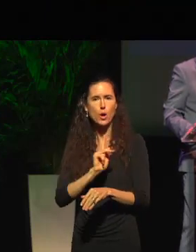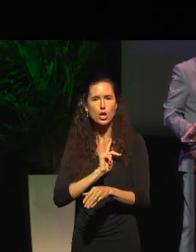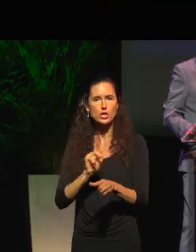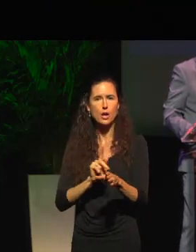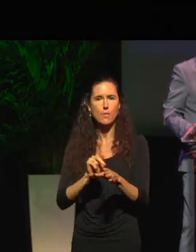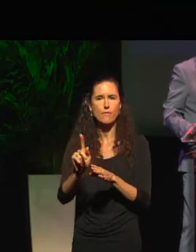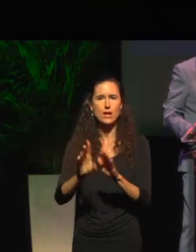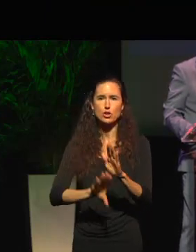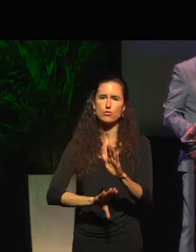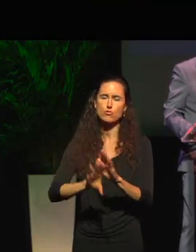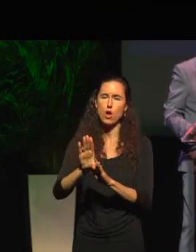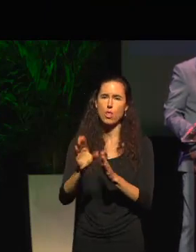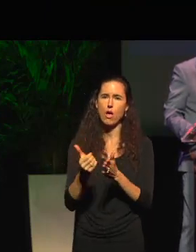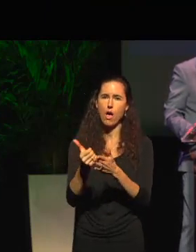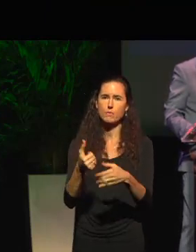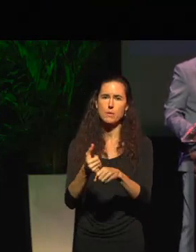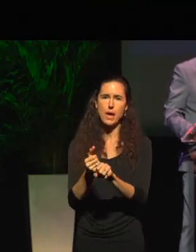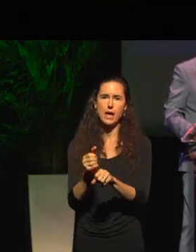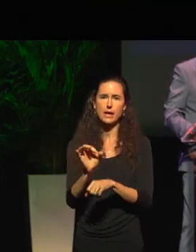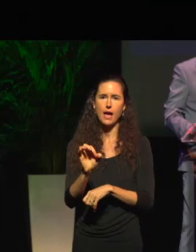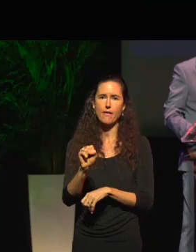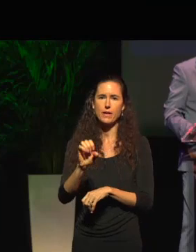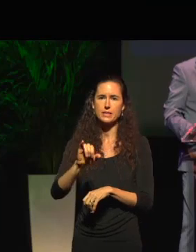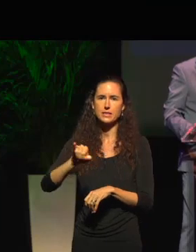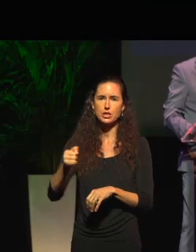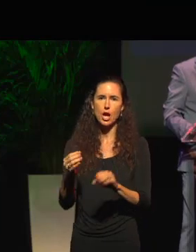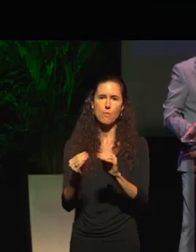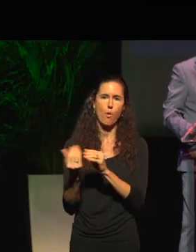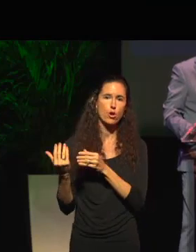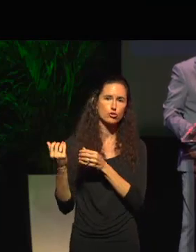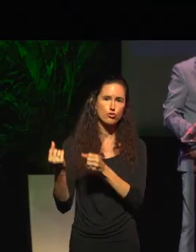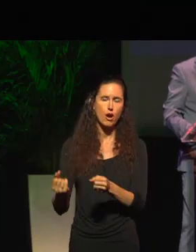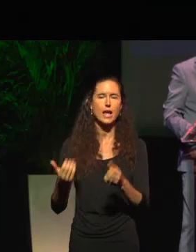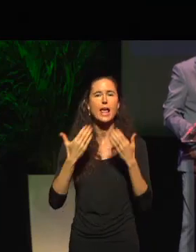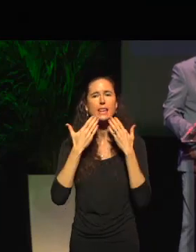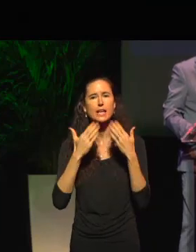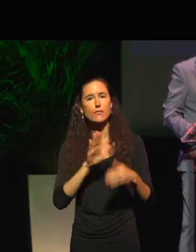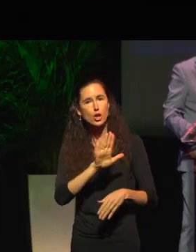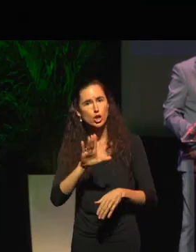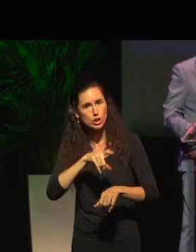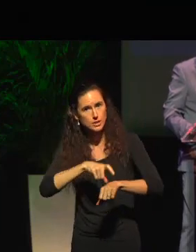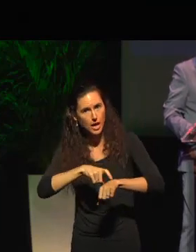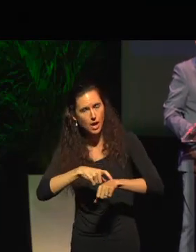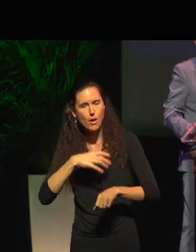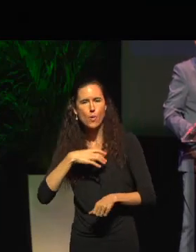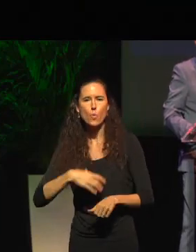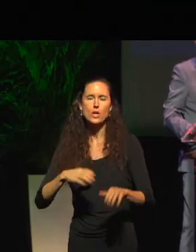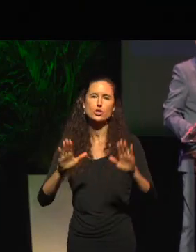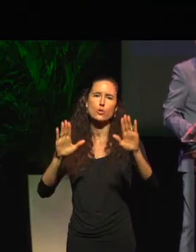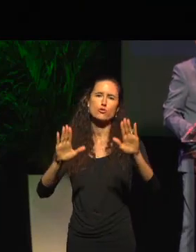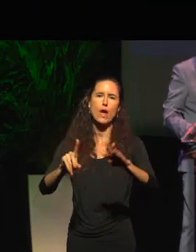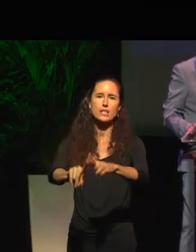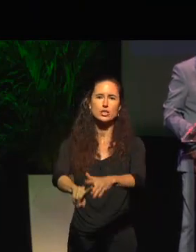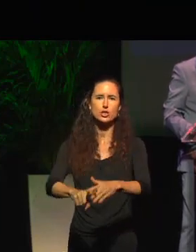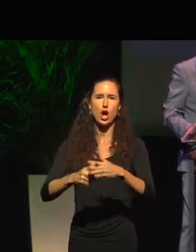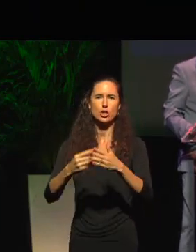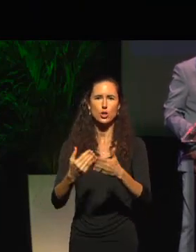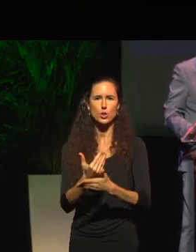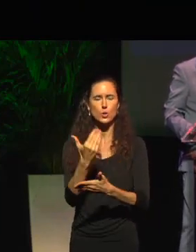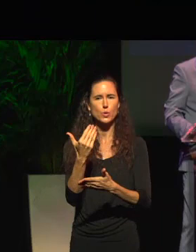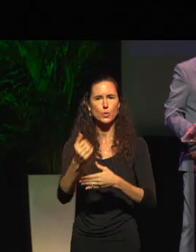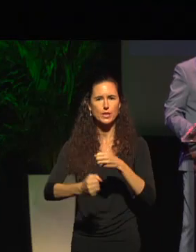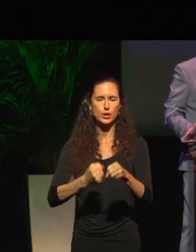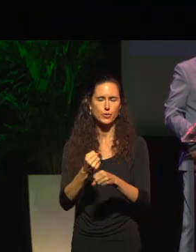professional growth makes FSCJ stronger. I thank you for your time. I wish you a great start to the new academic